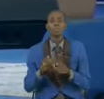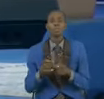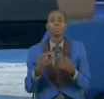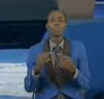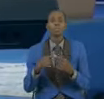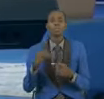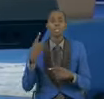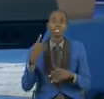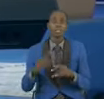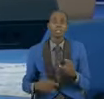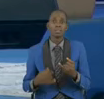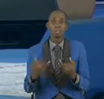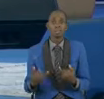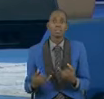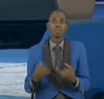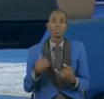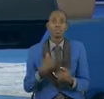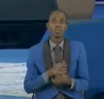starting with